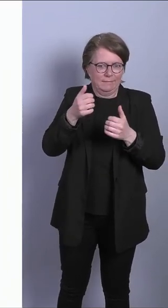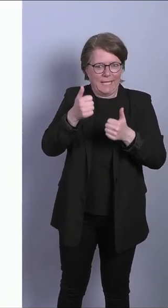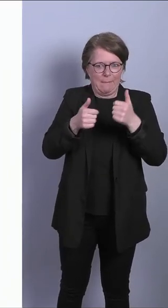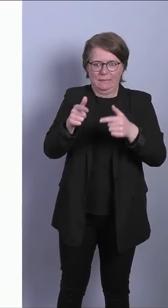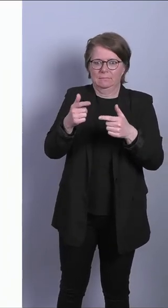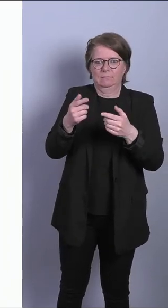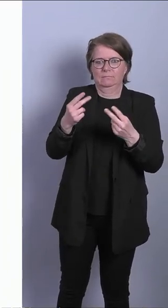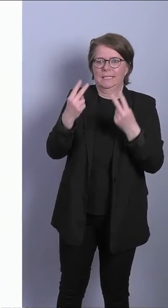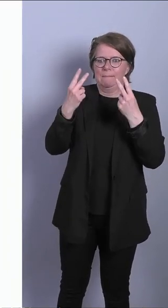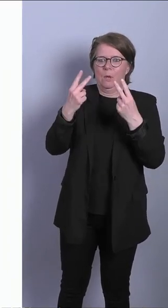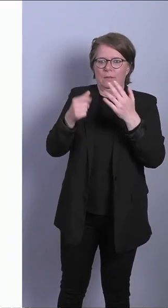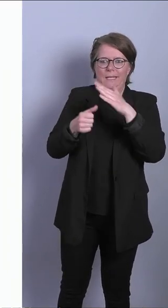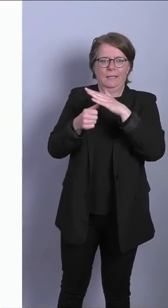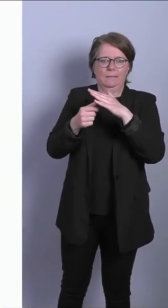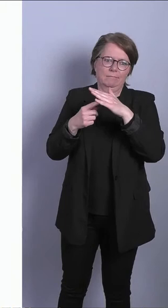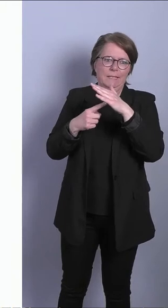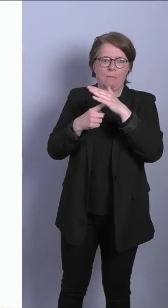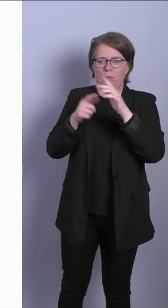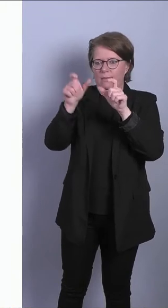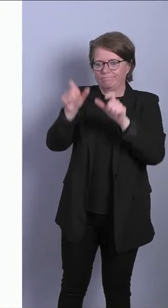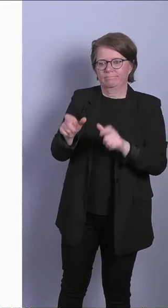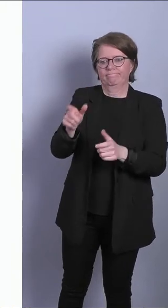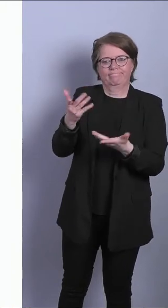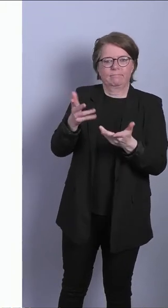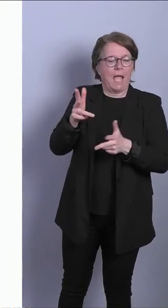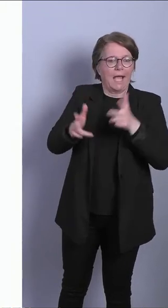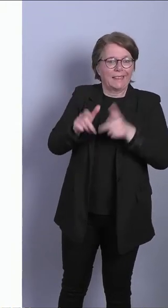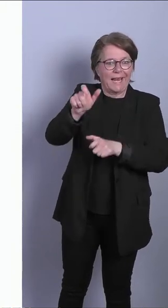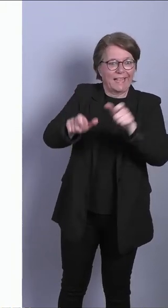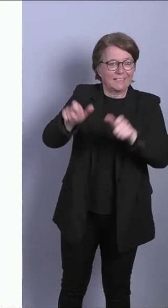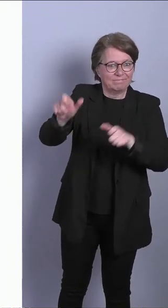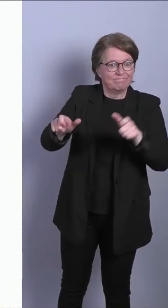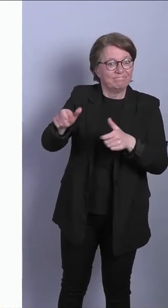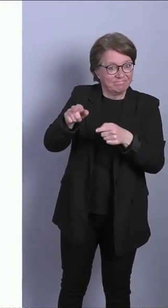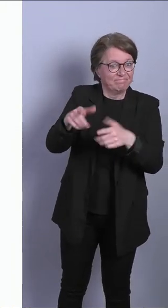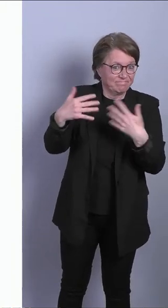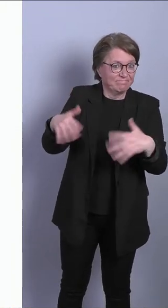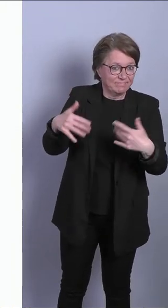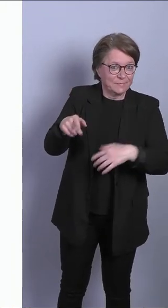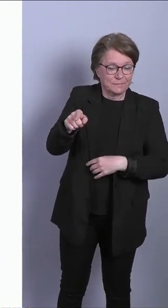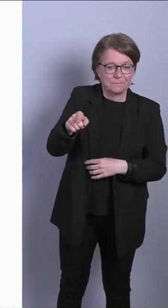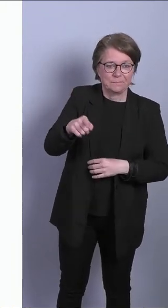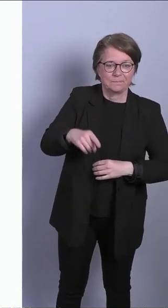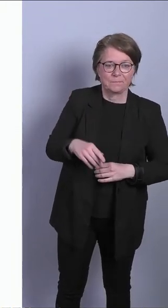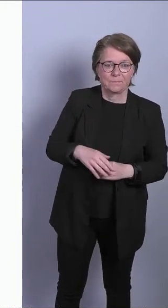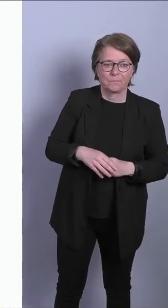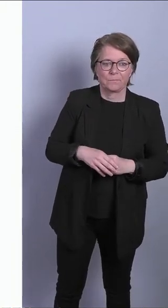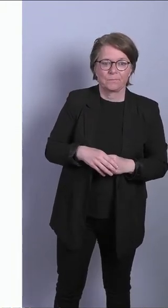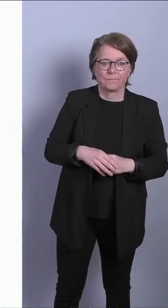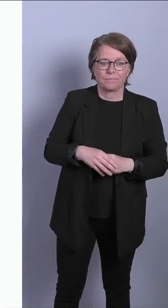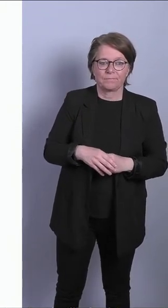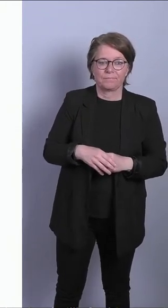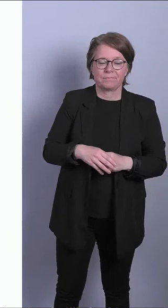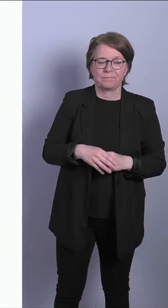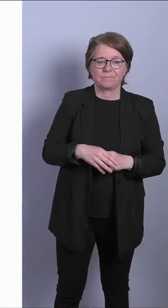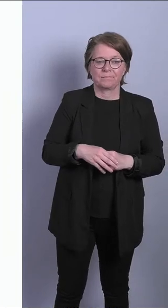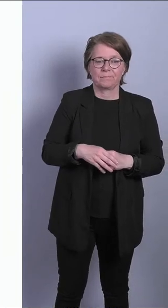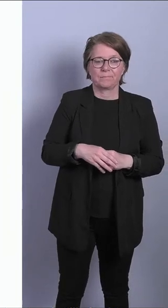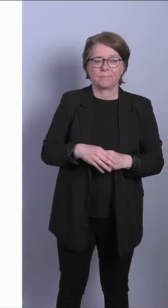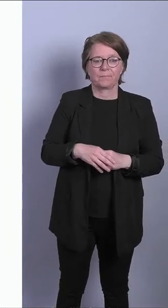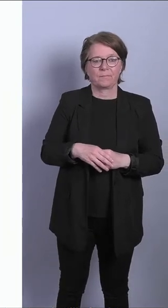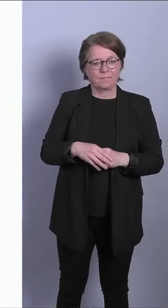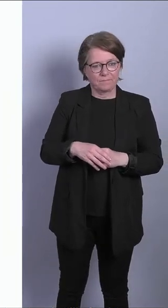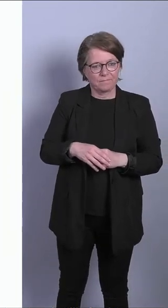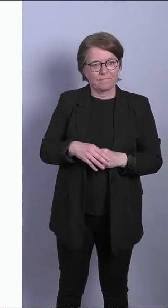bodies. Try to see beneath the surface to the spirit, the hopes of these human beings who have